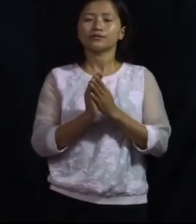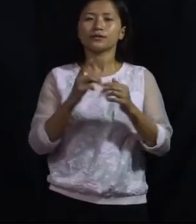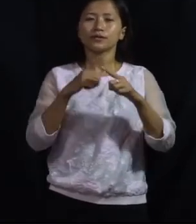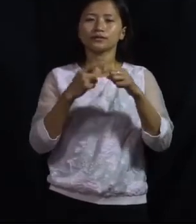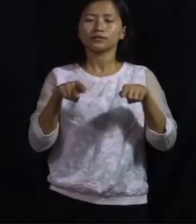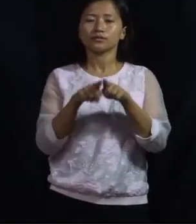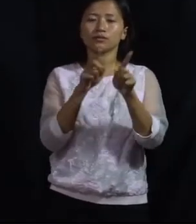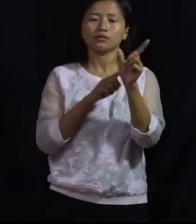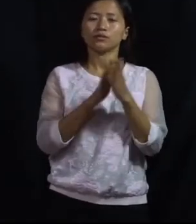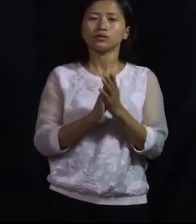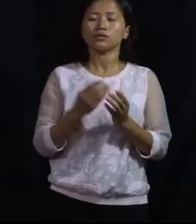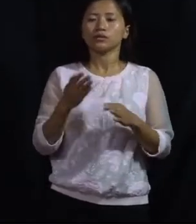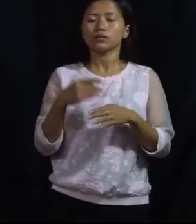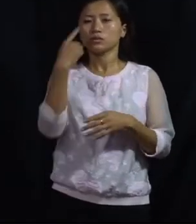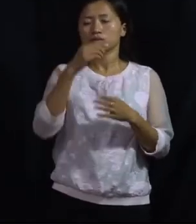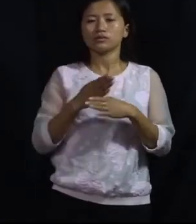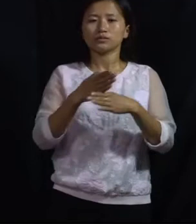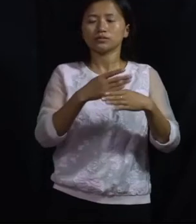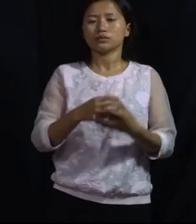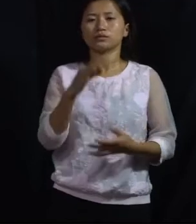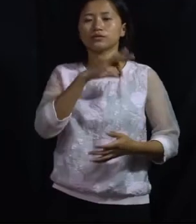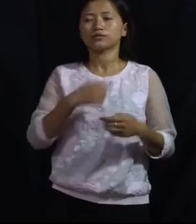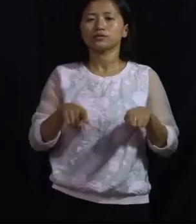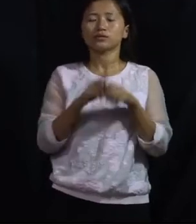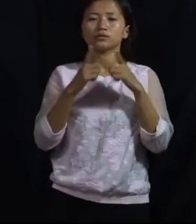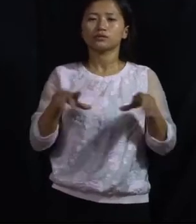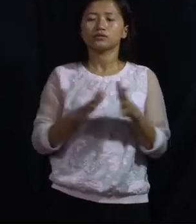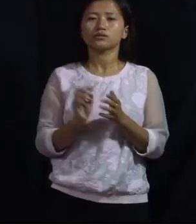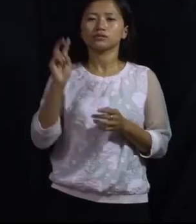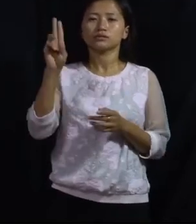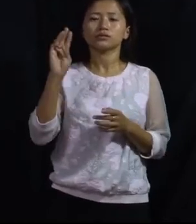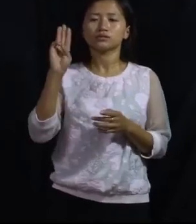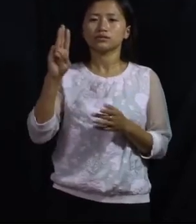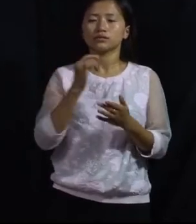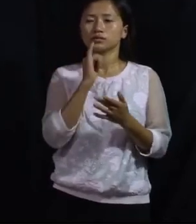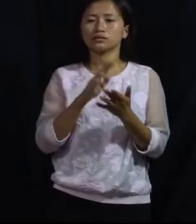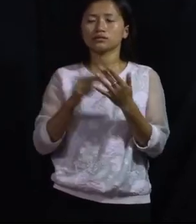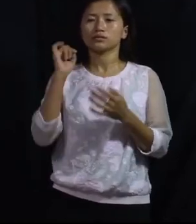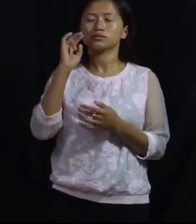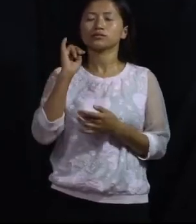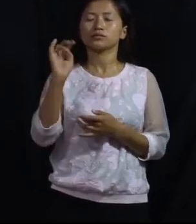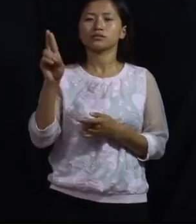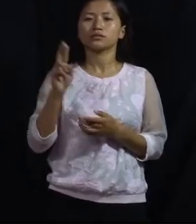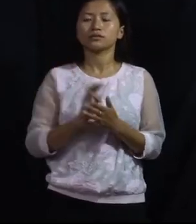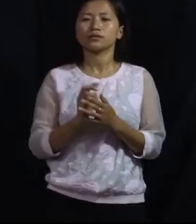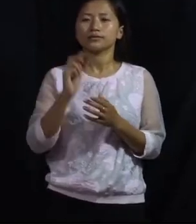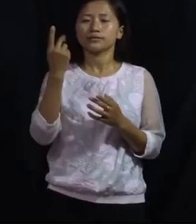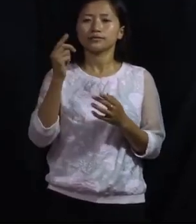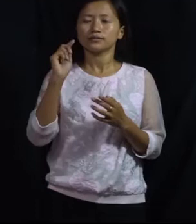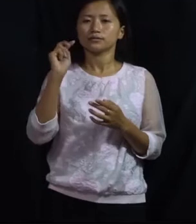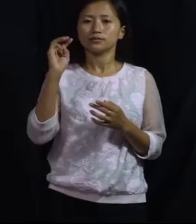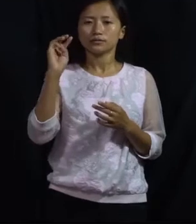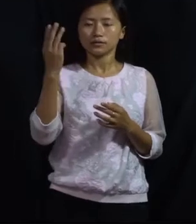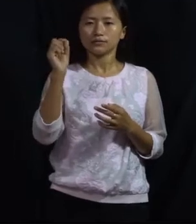who share profits and losses in the ratio of 3:2 at 31st March 2014 was as